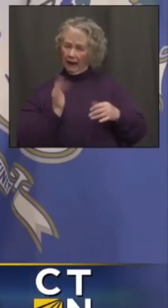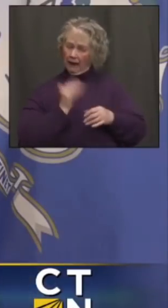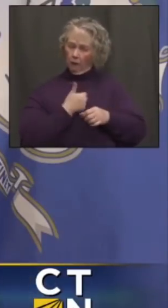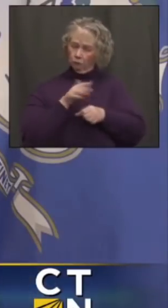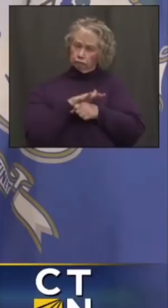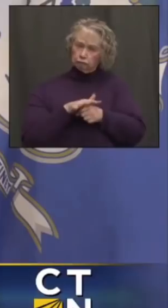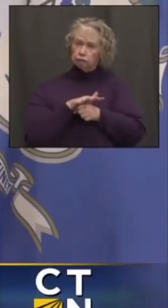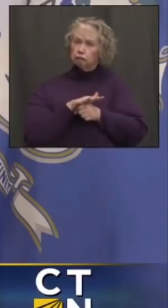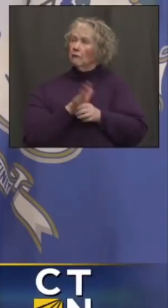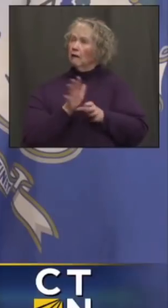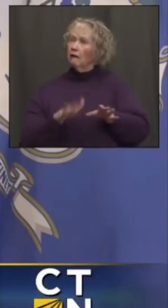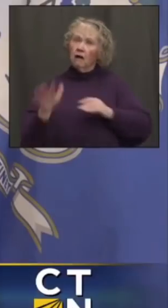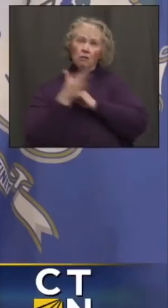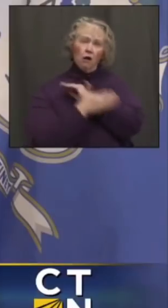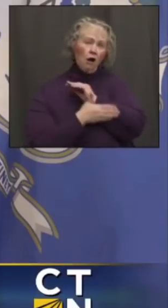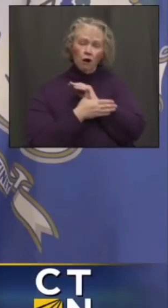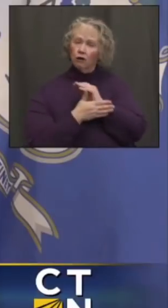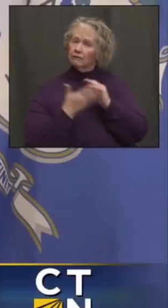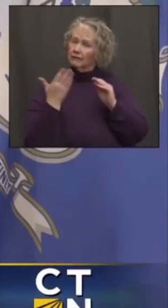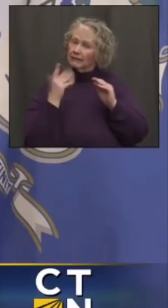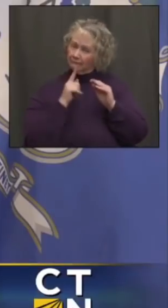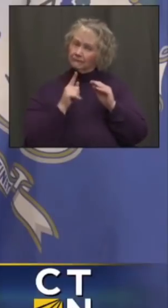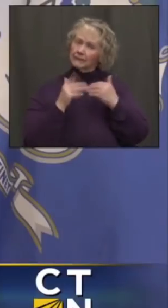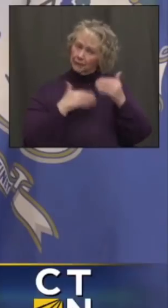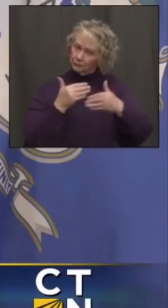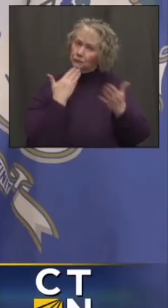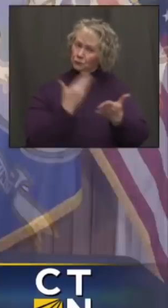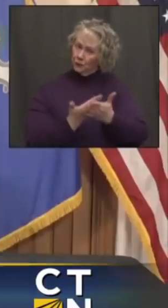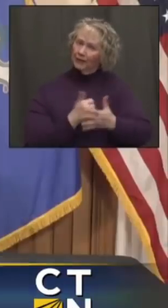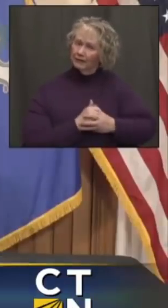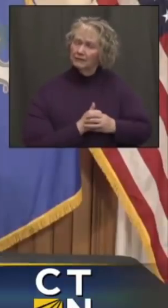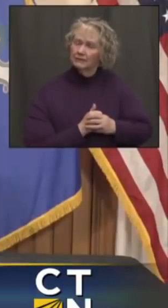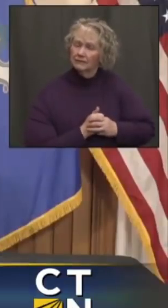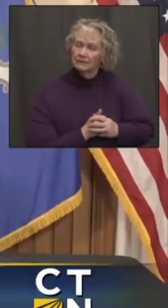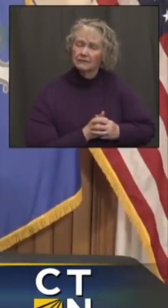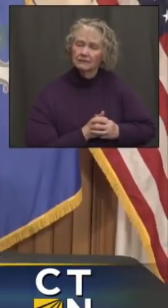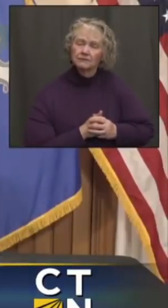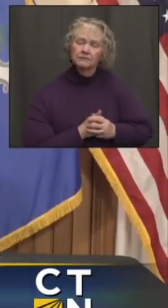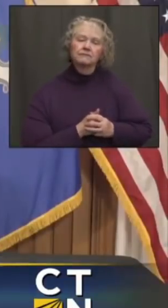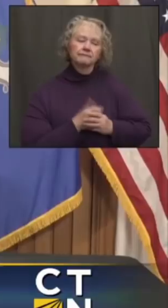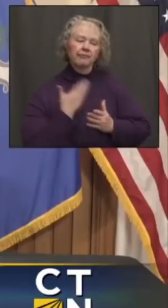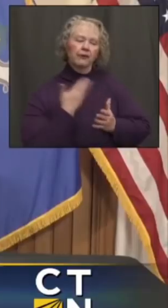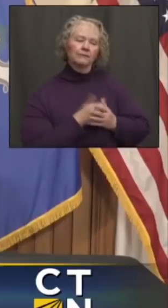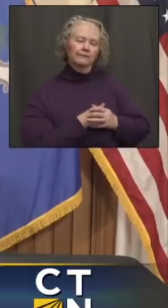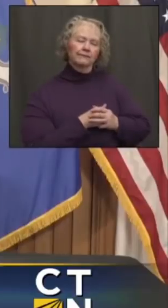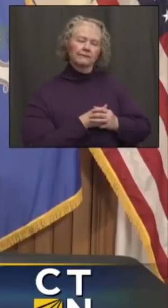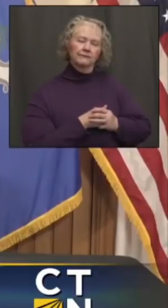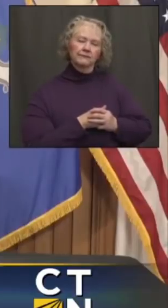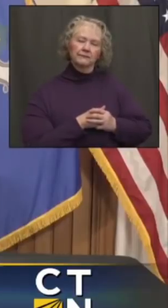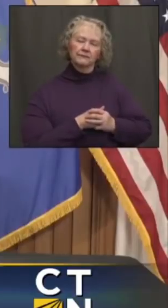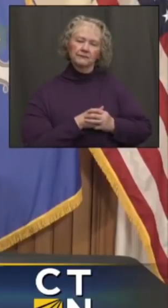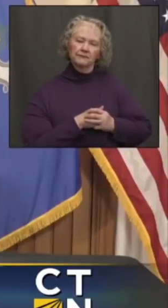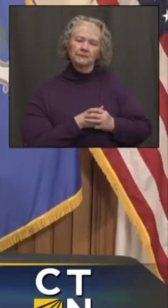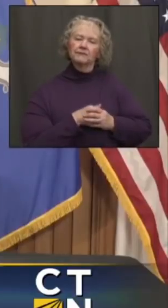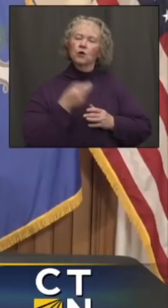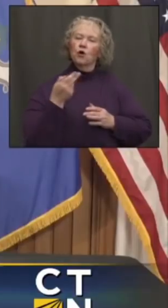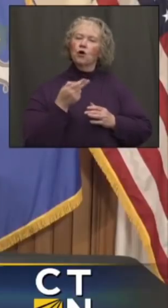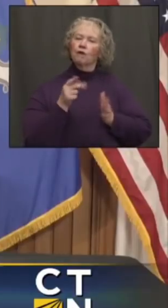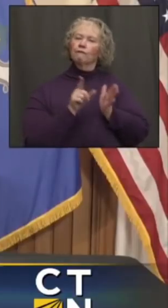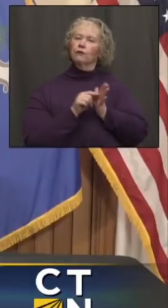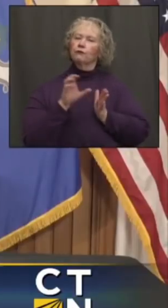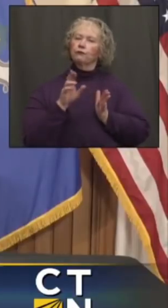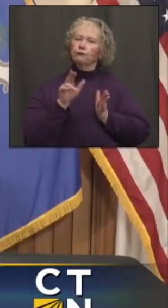my neighboring states and what's going on in the broader region, because maybe you can get a little heads up in terms of what you got to watch out for then. Right